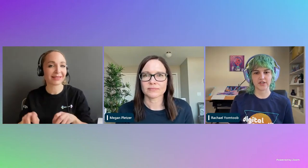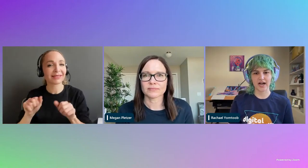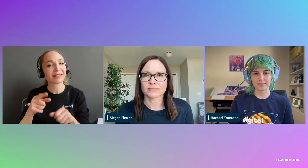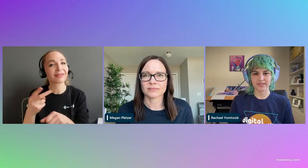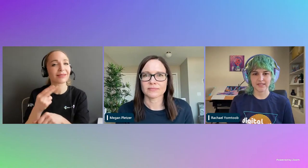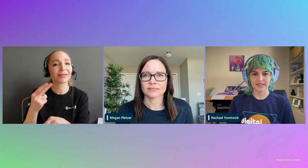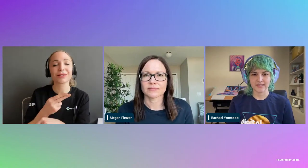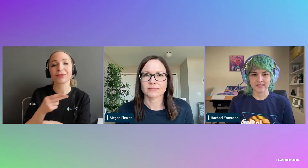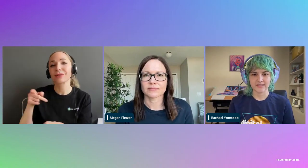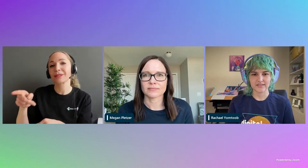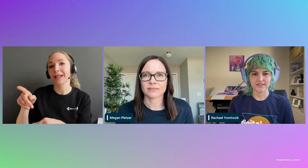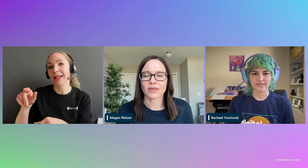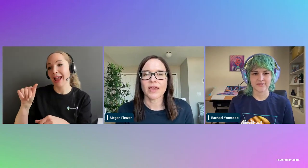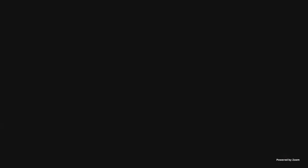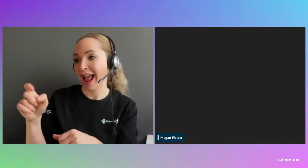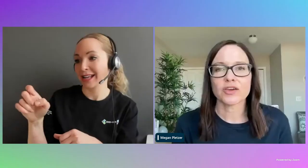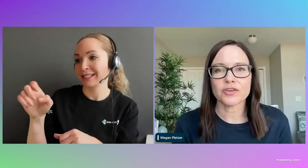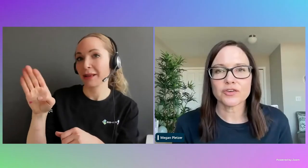drag and drop?